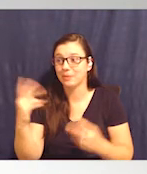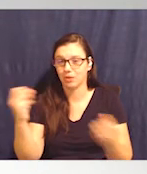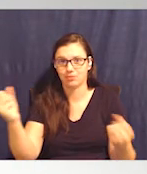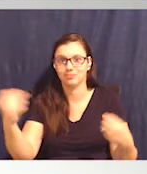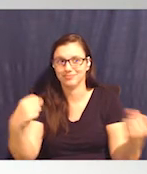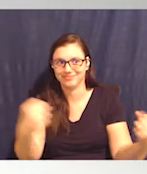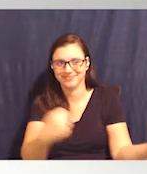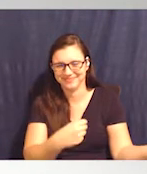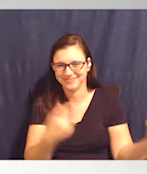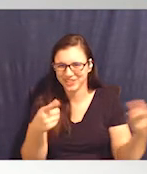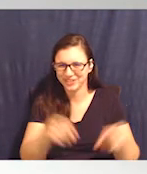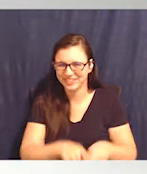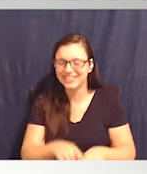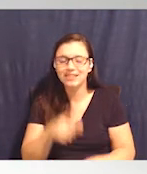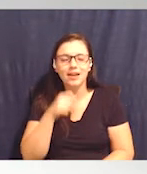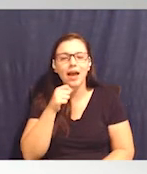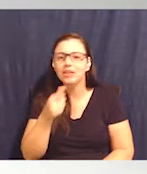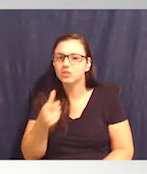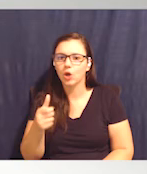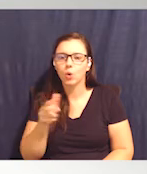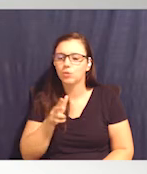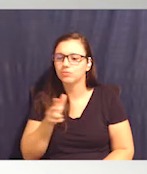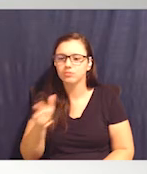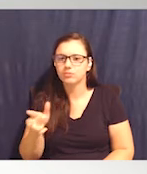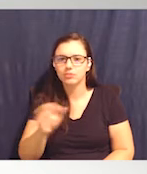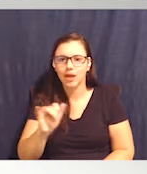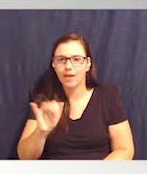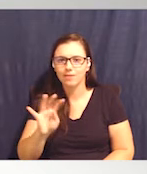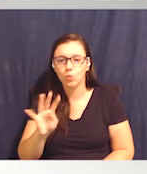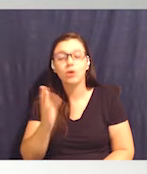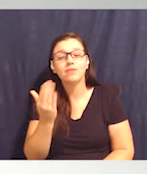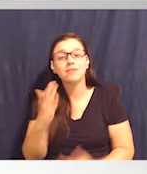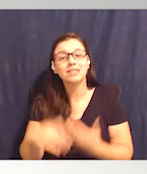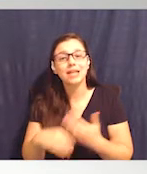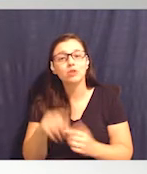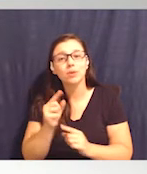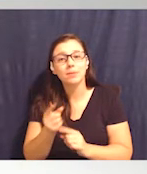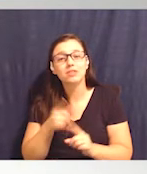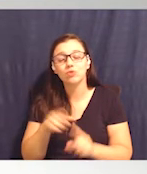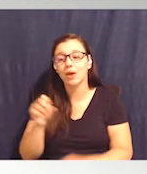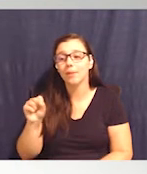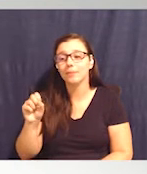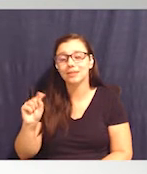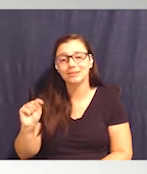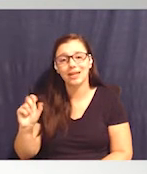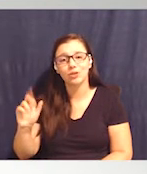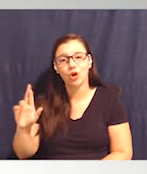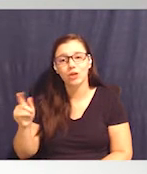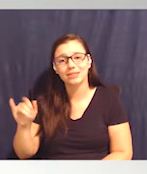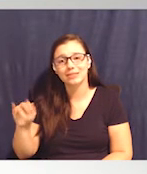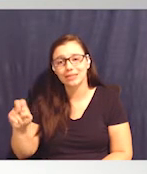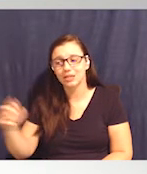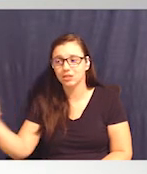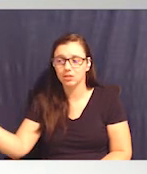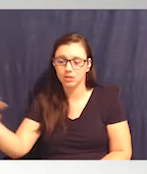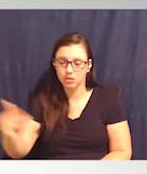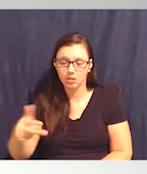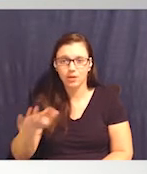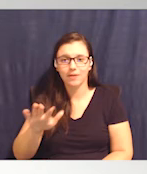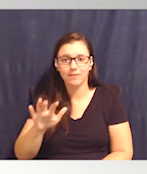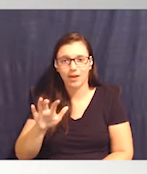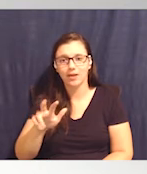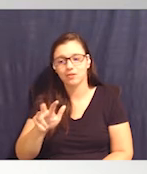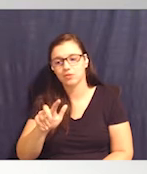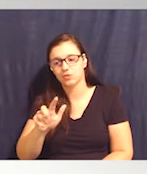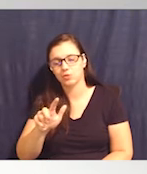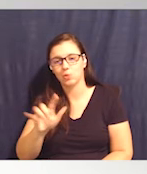I-4. It takes me 15 extra minutes coming out of St. Augustine to come all the way down to 528 and cut across on the south side of Orlando, and I